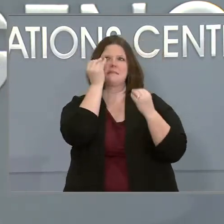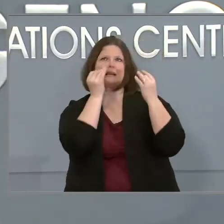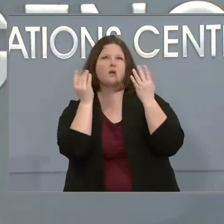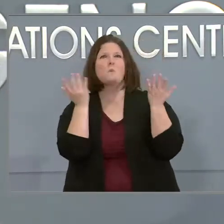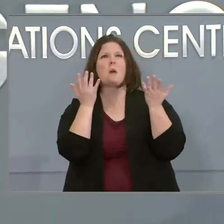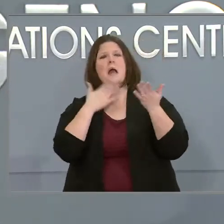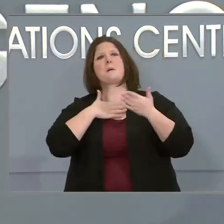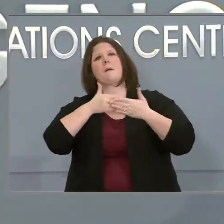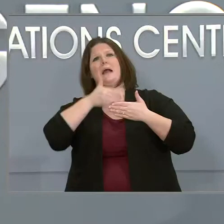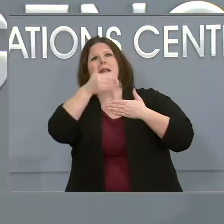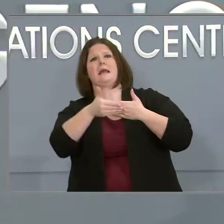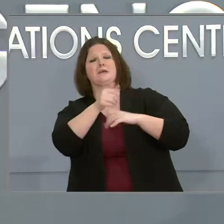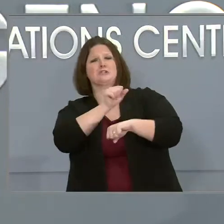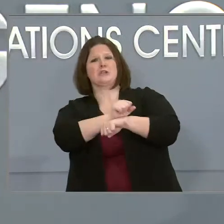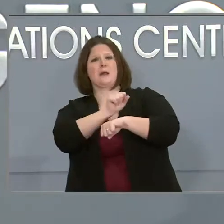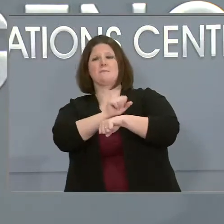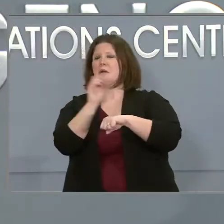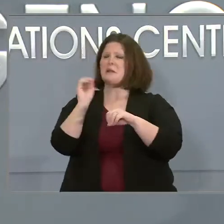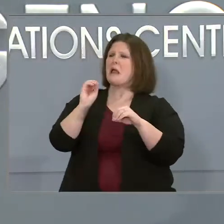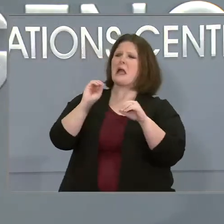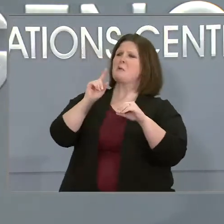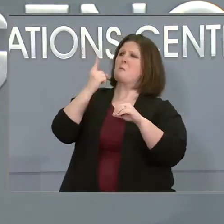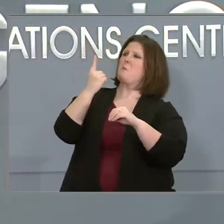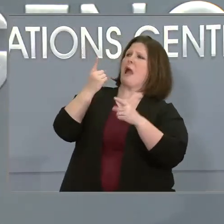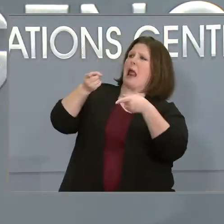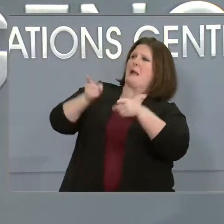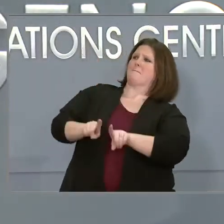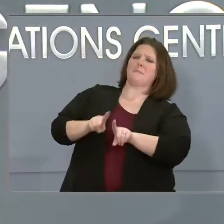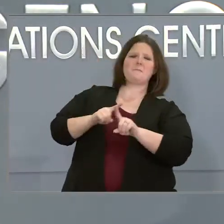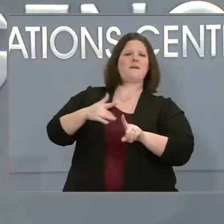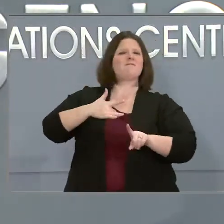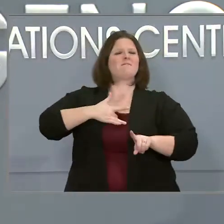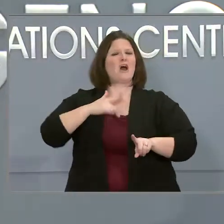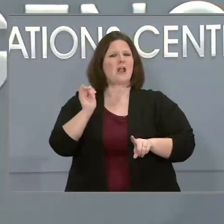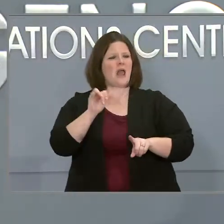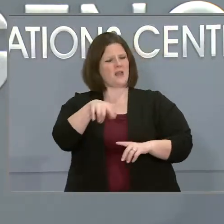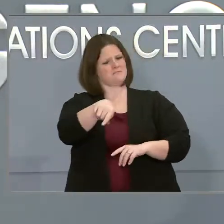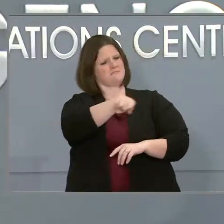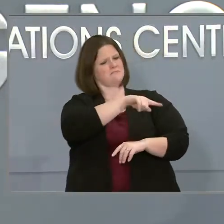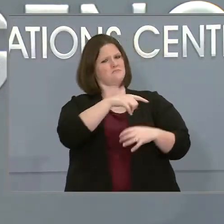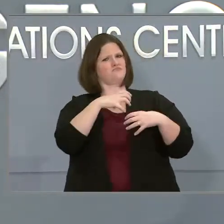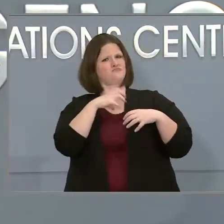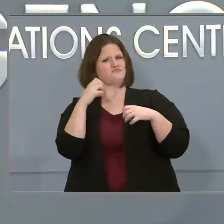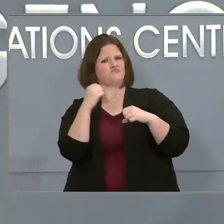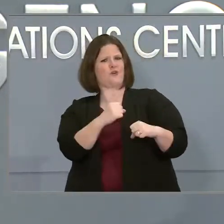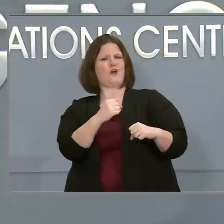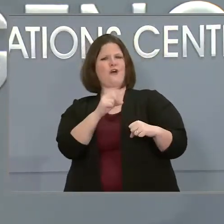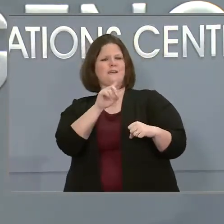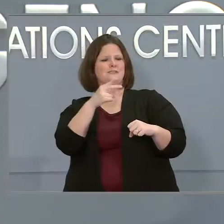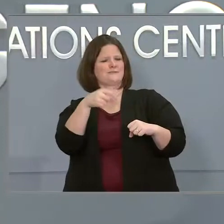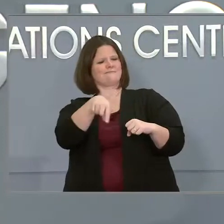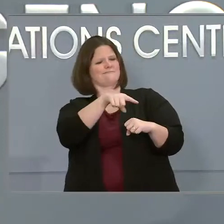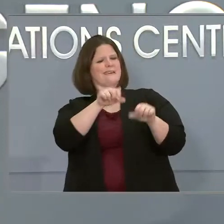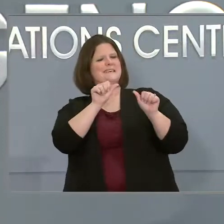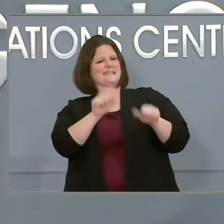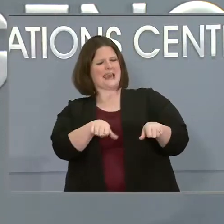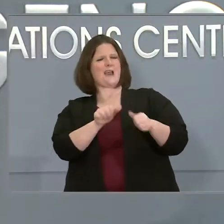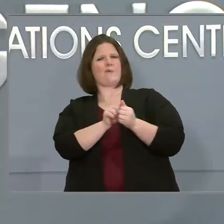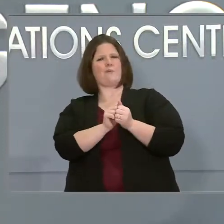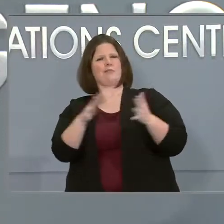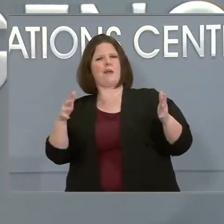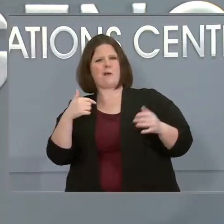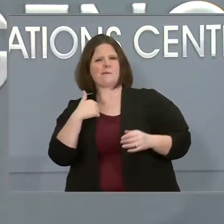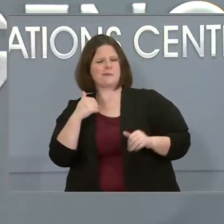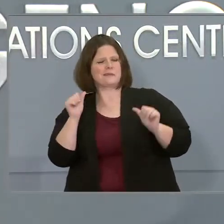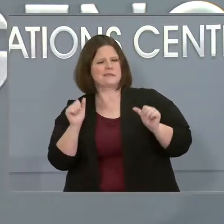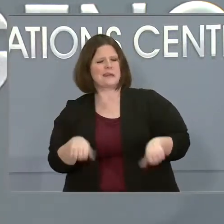next opportunity. There wasn't one moment, but it felt like the team is very strong right now at DHHS. I feel like they can take the